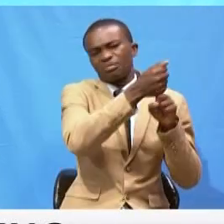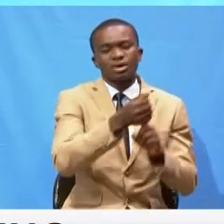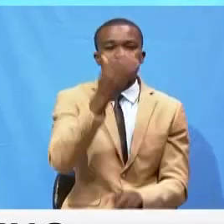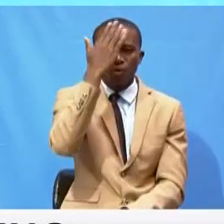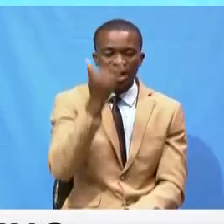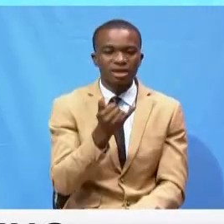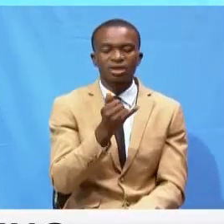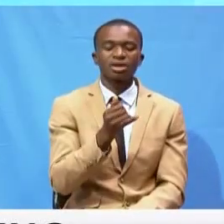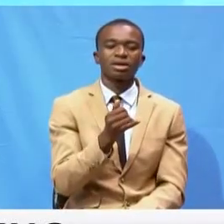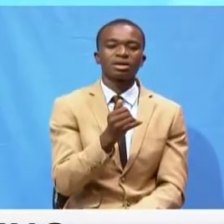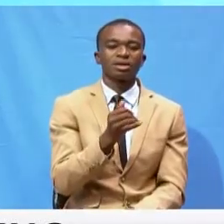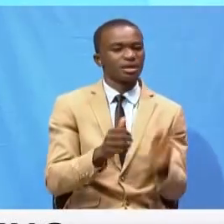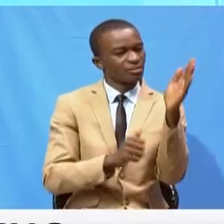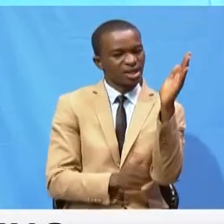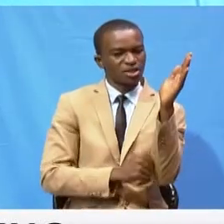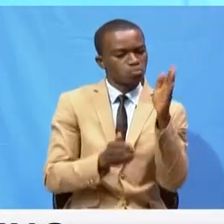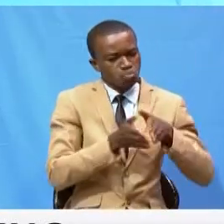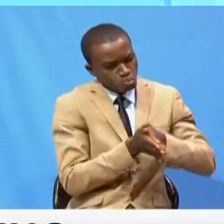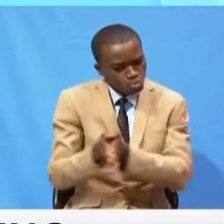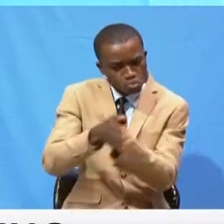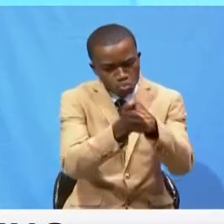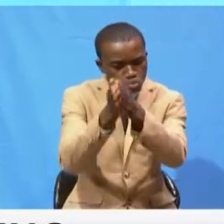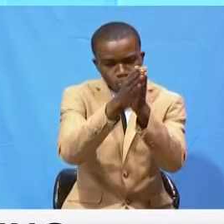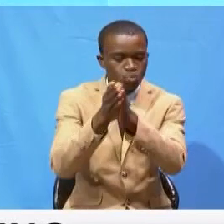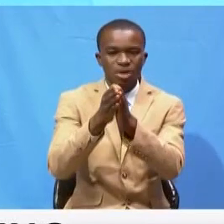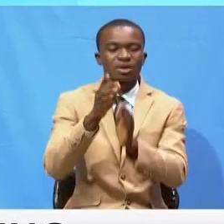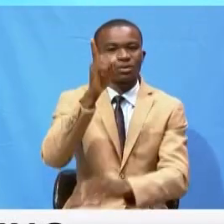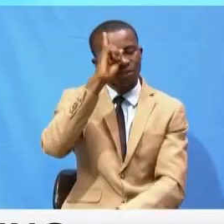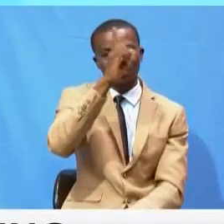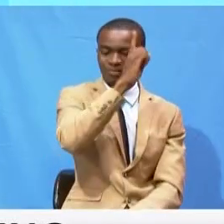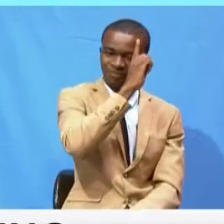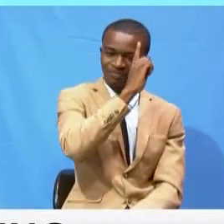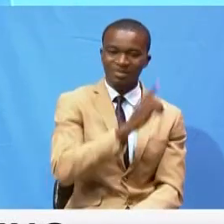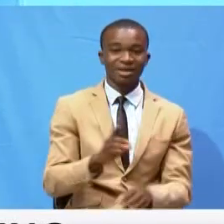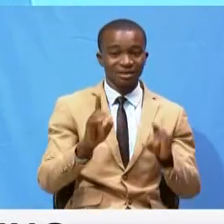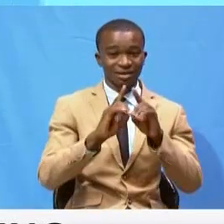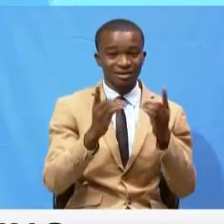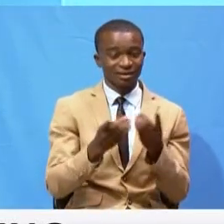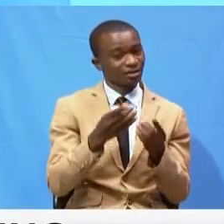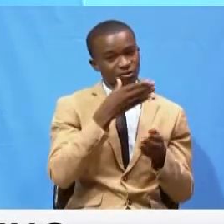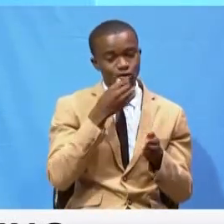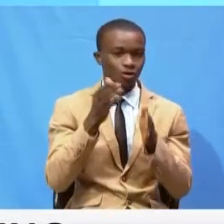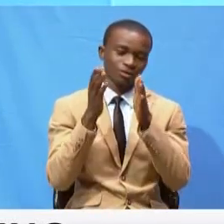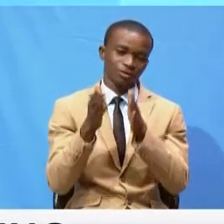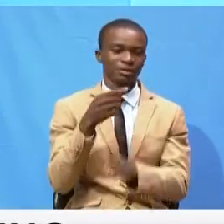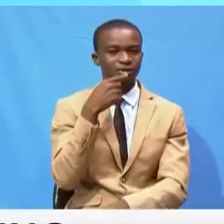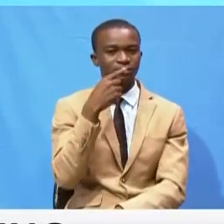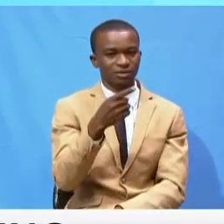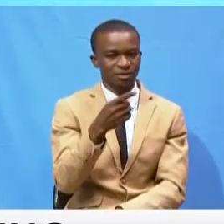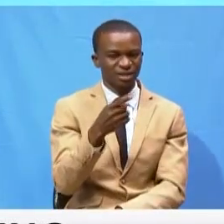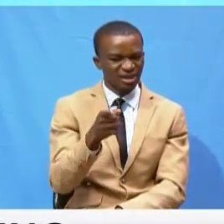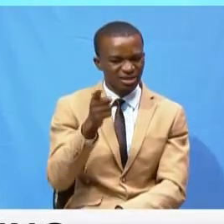maize into the Democratic Republic of Congo, DRC. District Commissioner Rosemary Mwiche says the